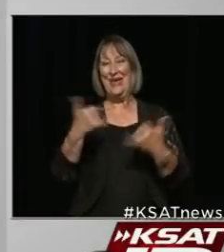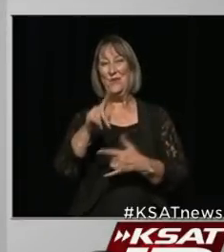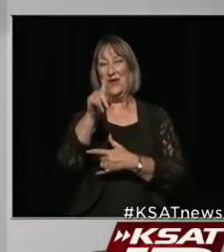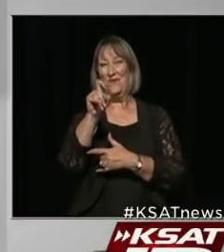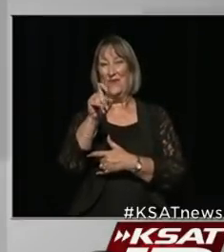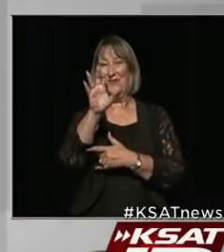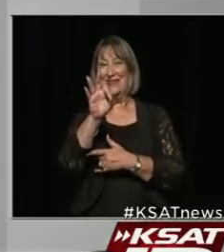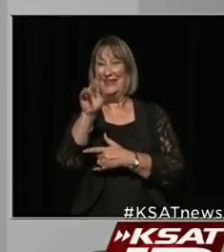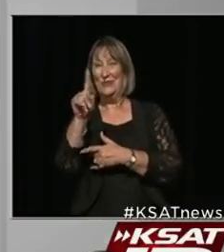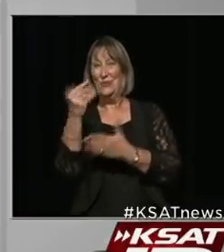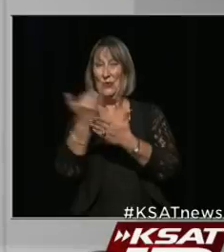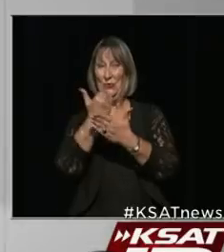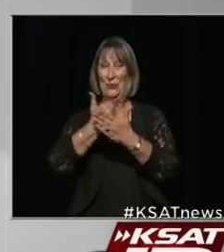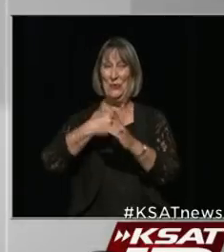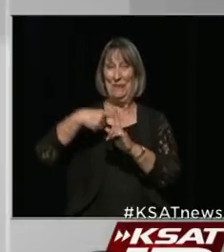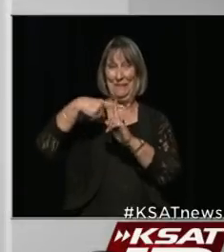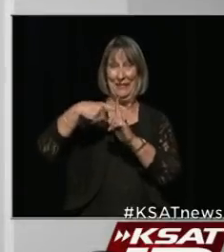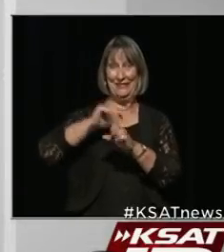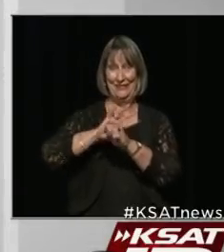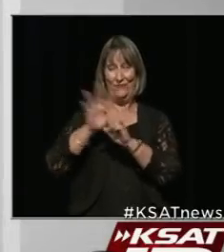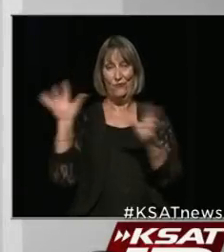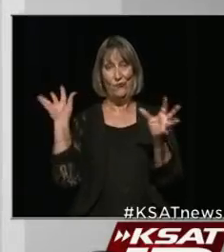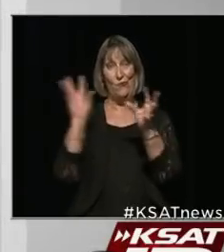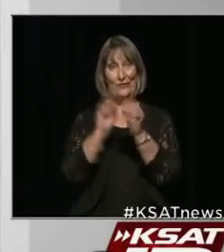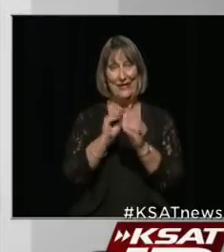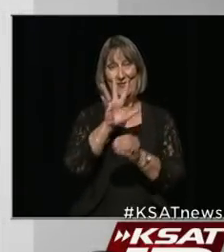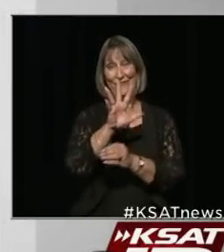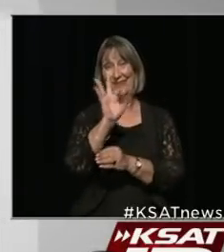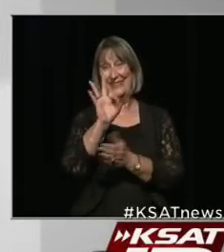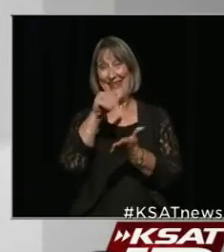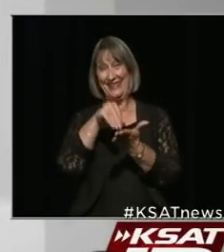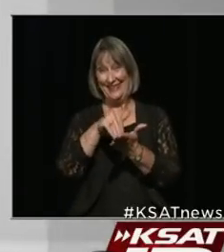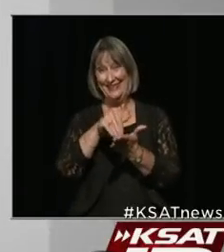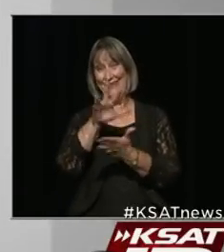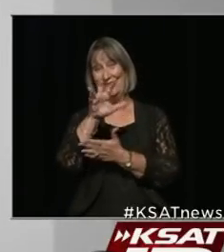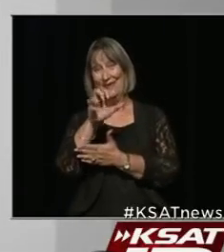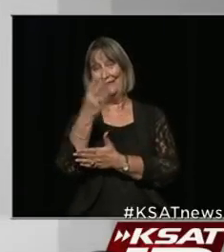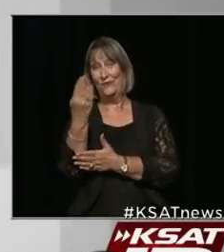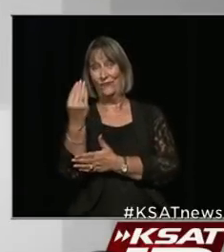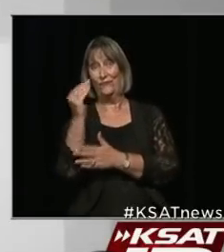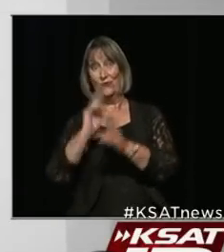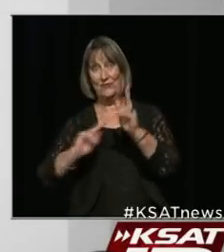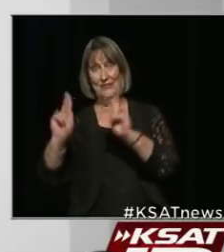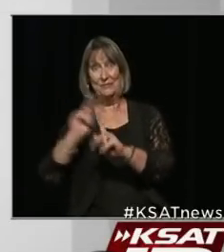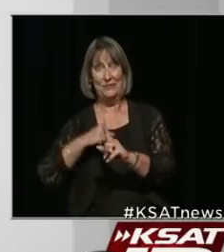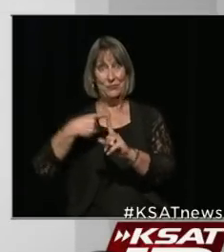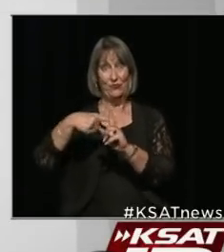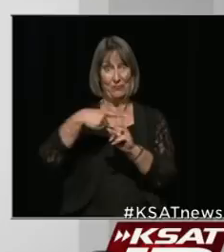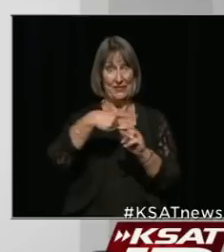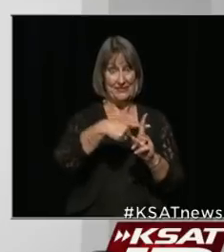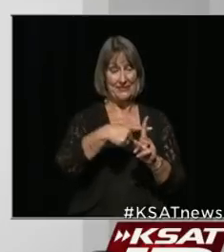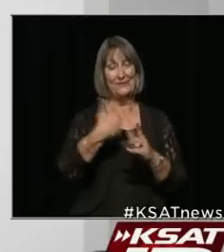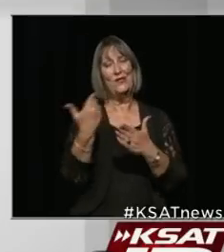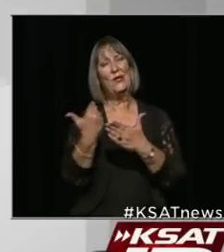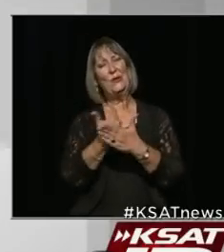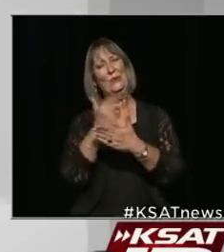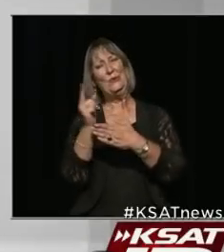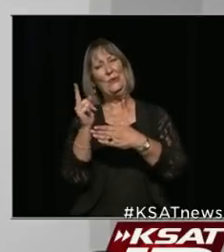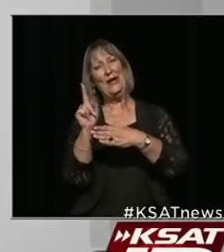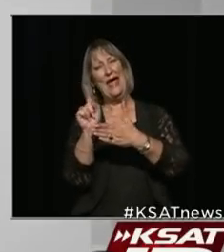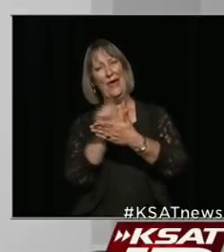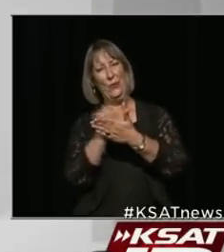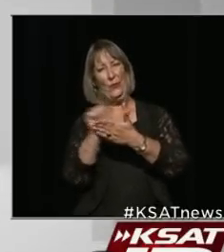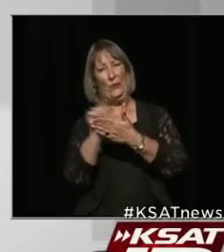COVID-19, which brings our total to 59,514. Our new seven-day moving average is now